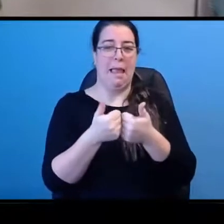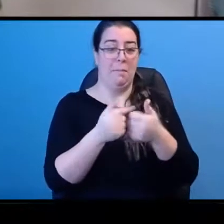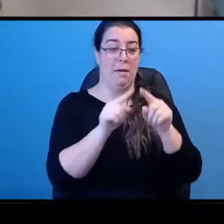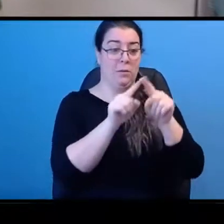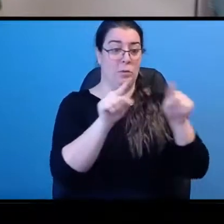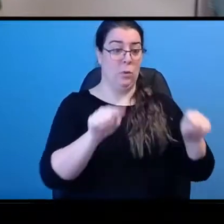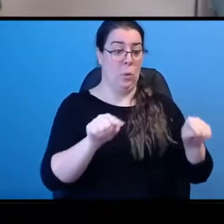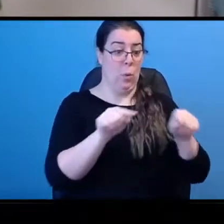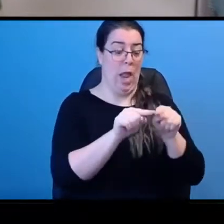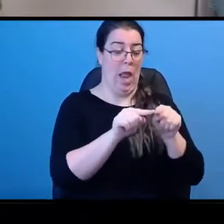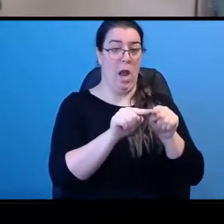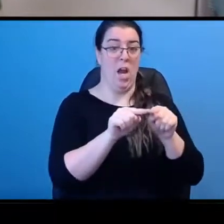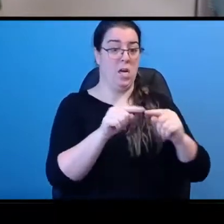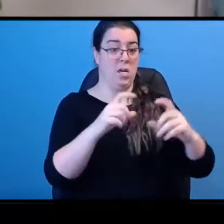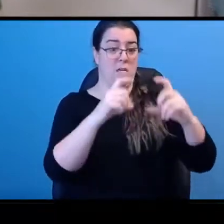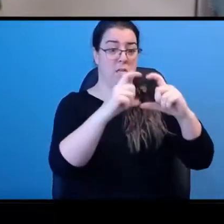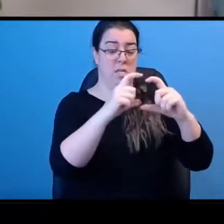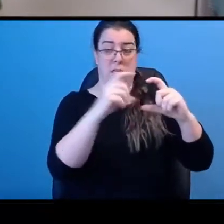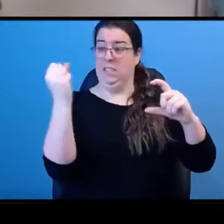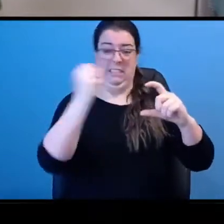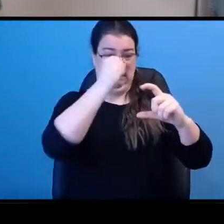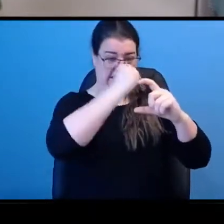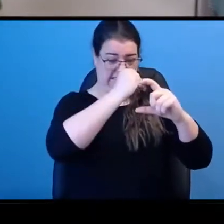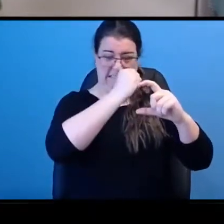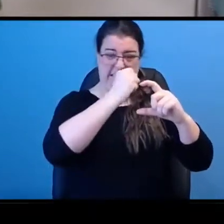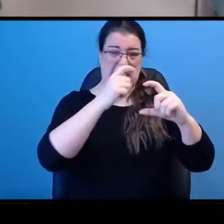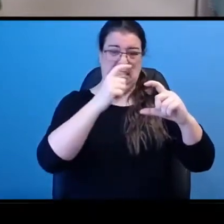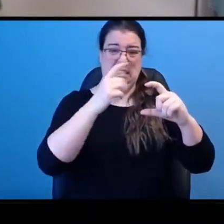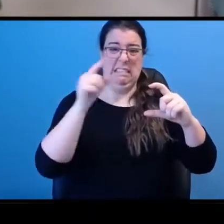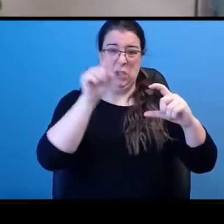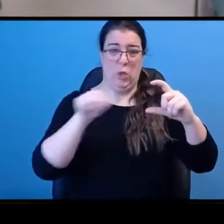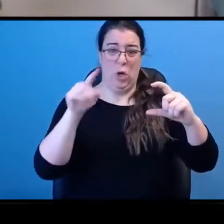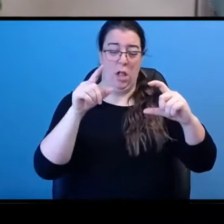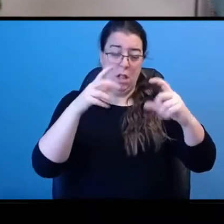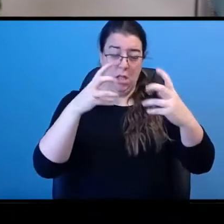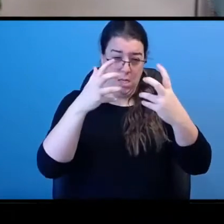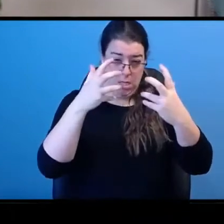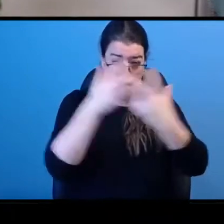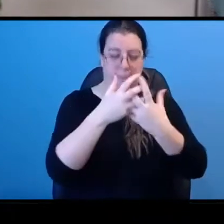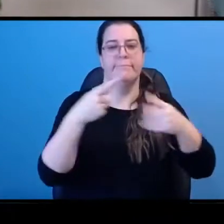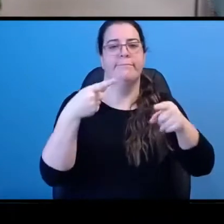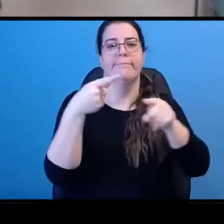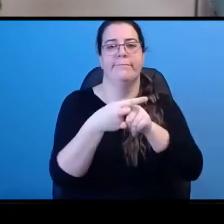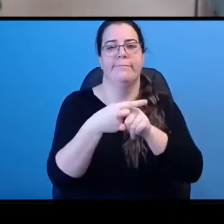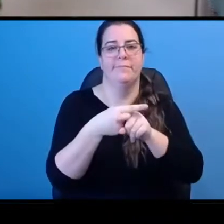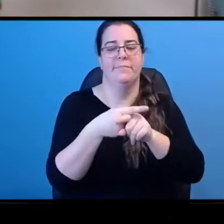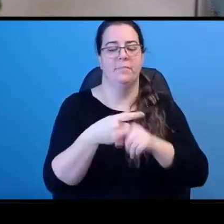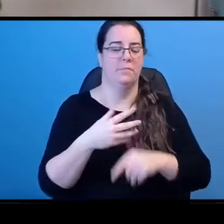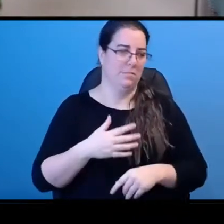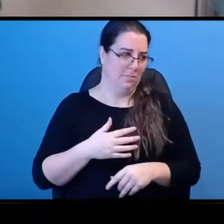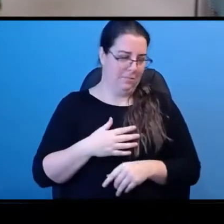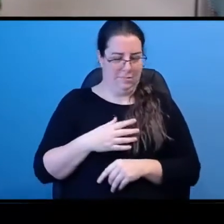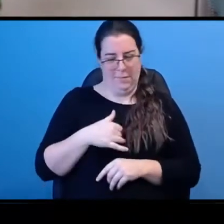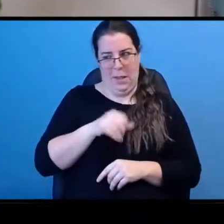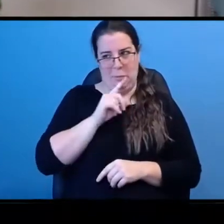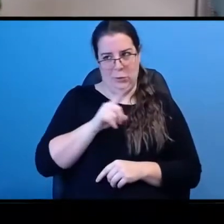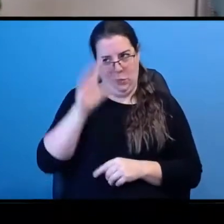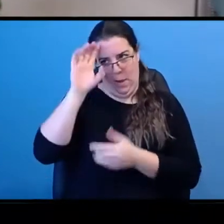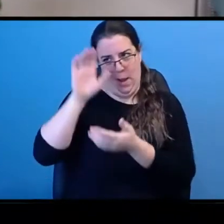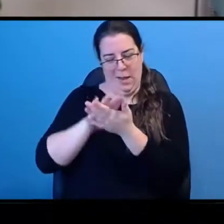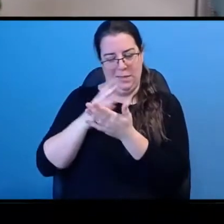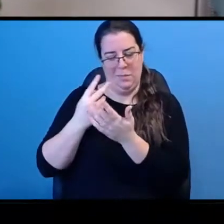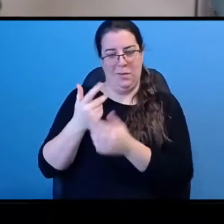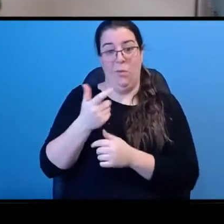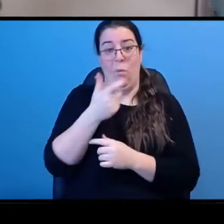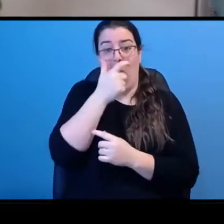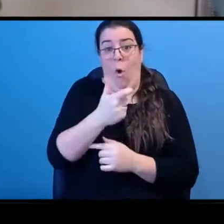I try those. If my husband's watching, which I hope he is, he'll laugh at me right now because he'll say, "I don't know why you always try to